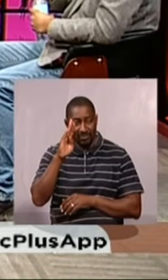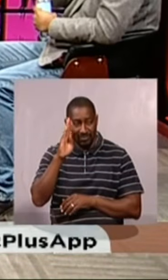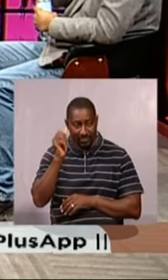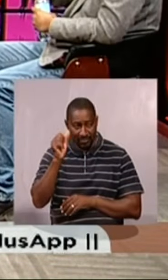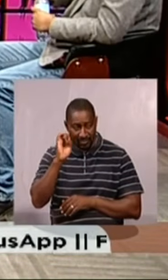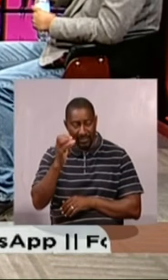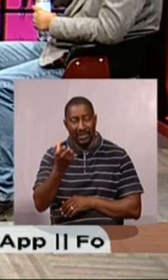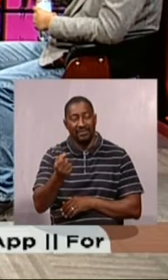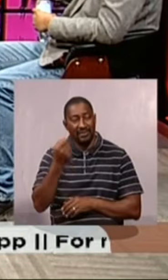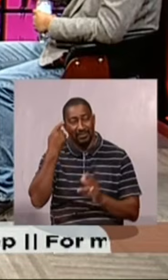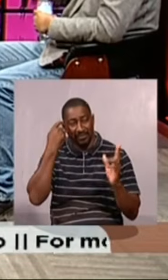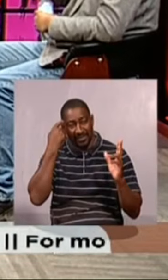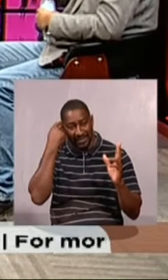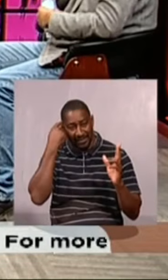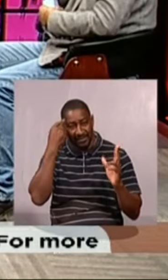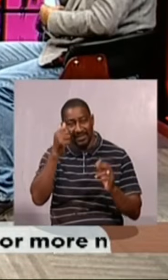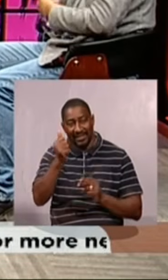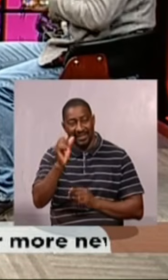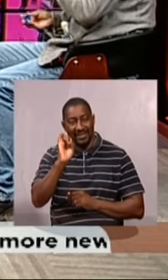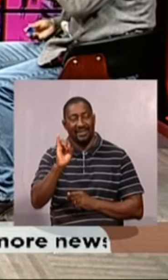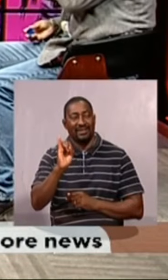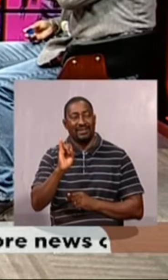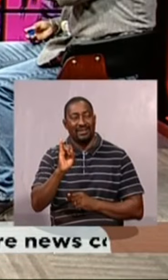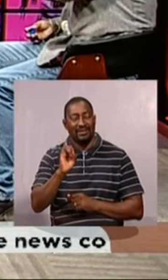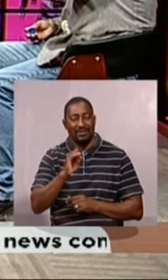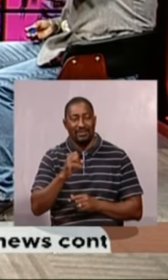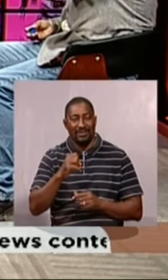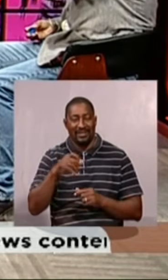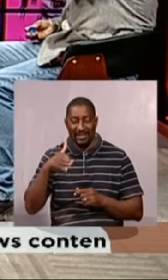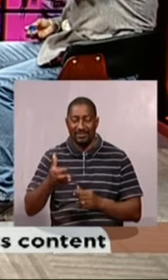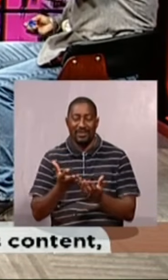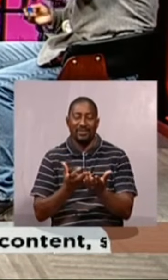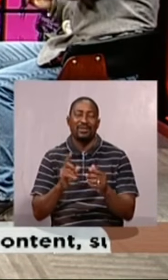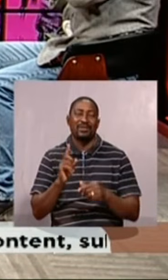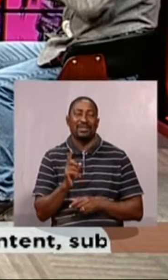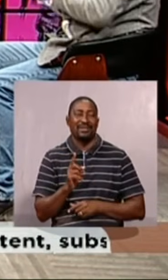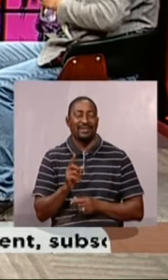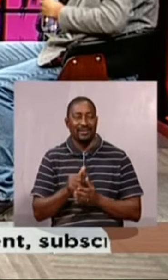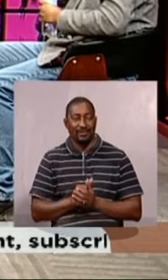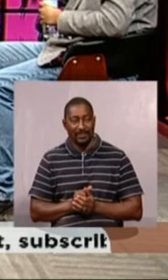of AI, why then a law that is designed to protect my data?